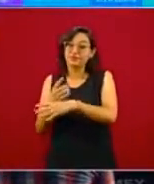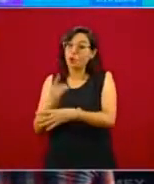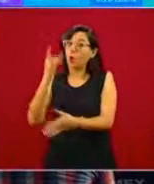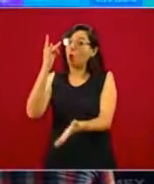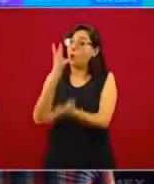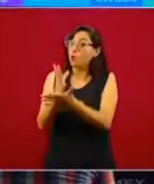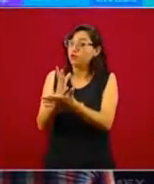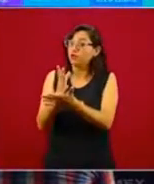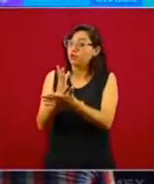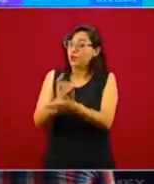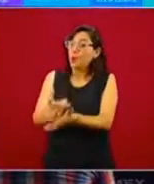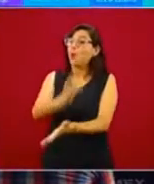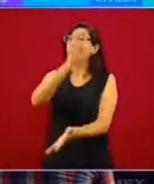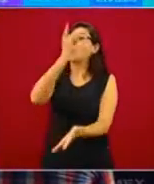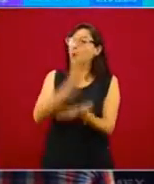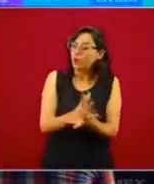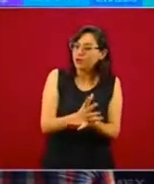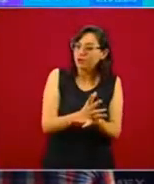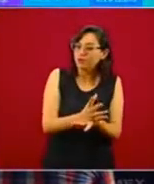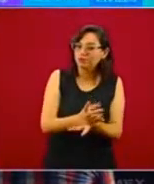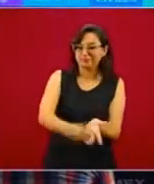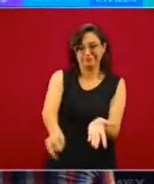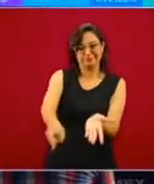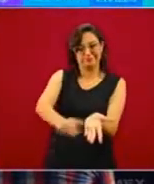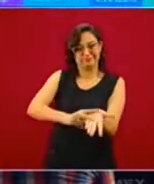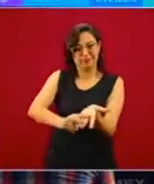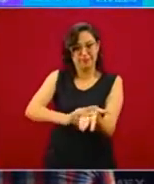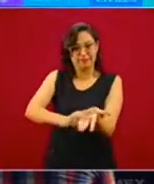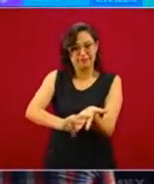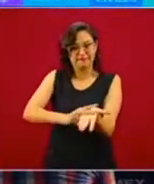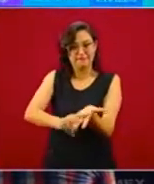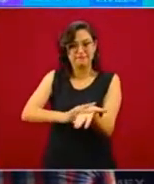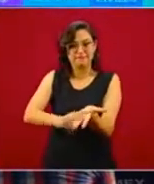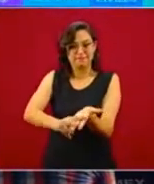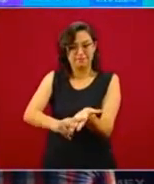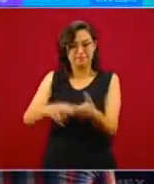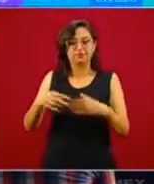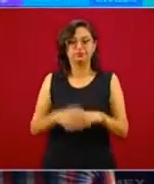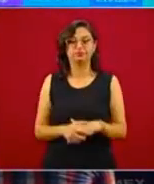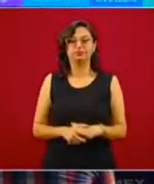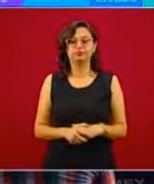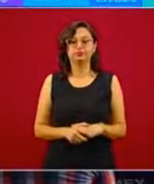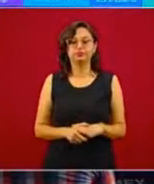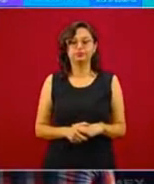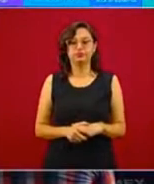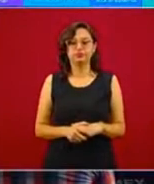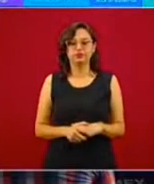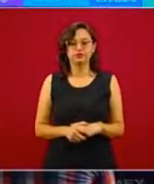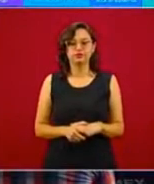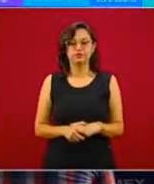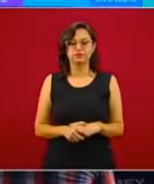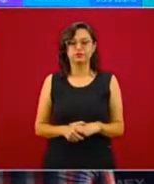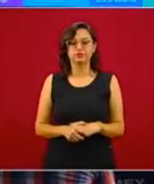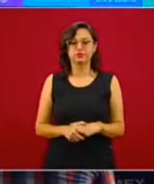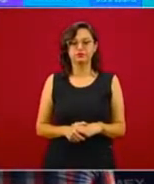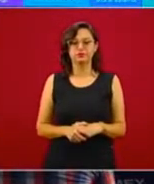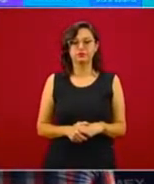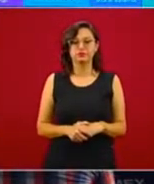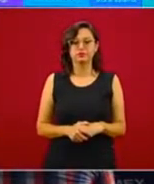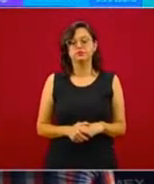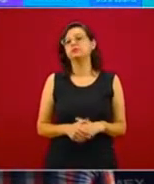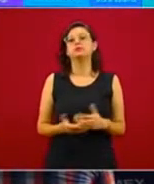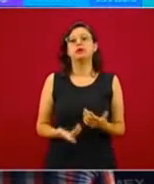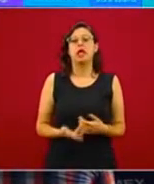will say, if and only if we are reaching the green light. The onset